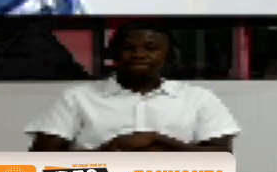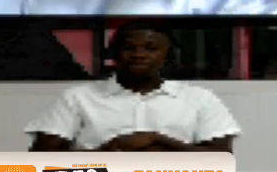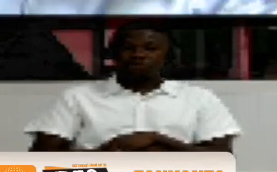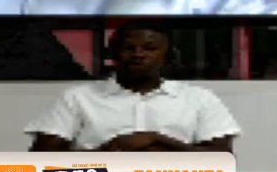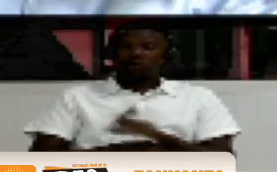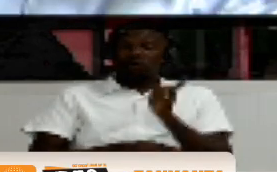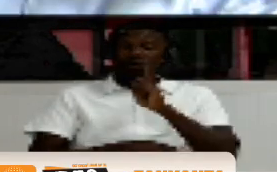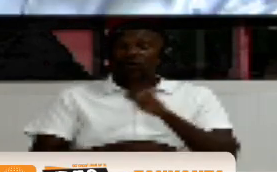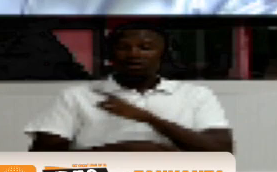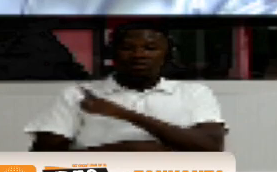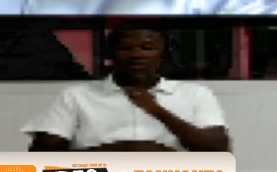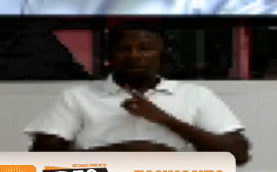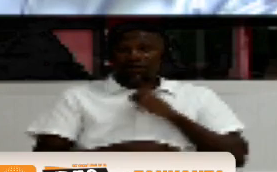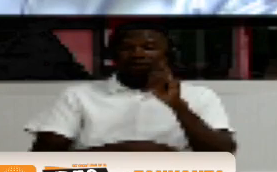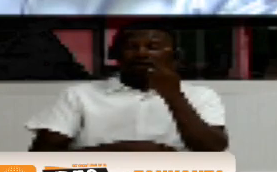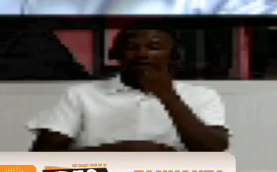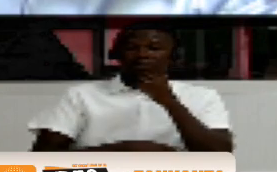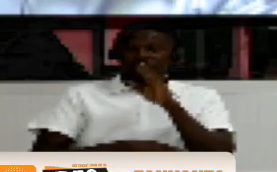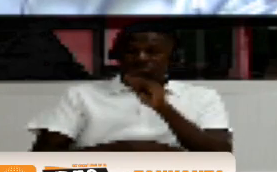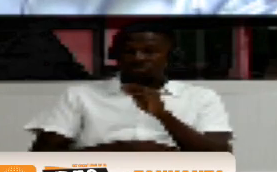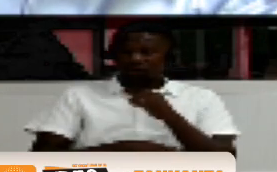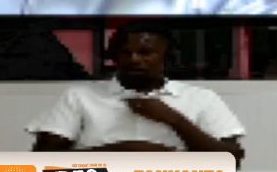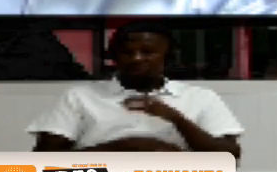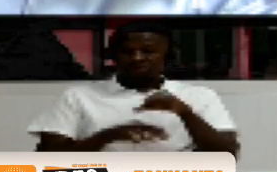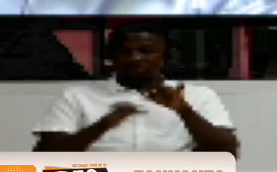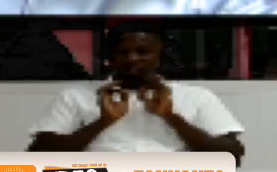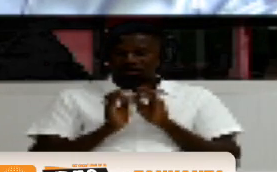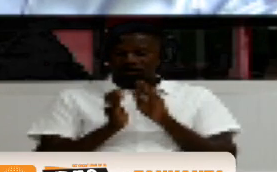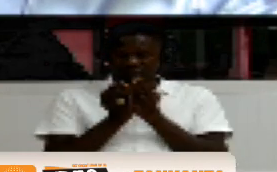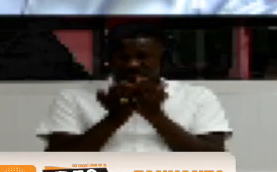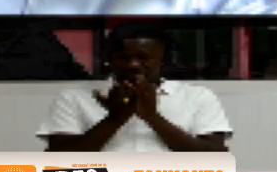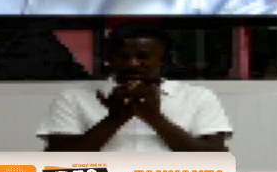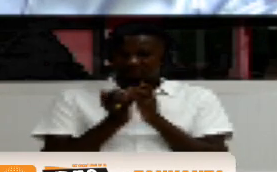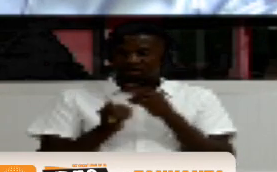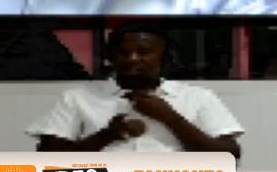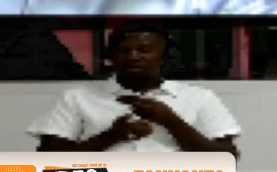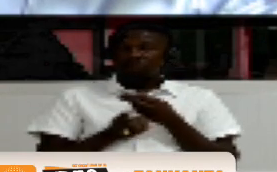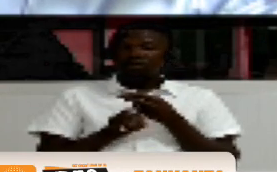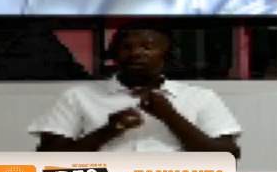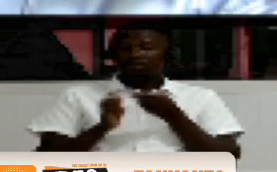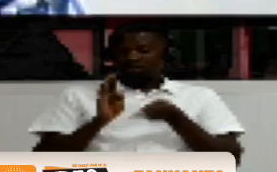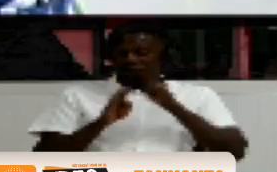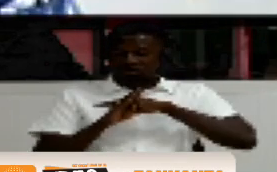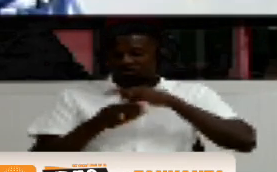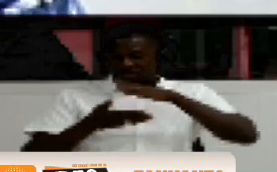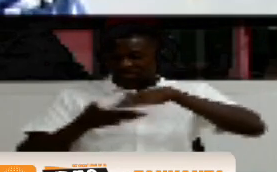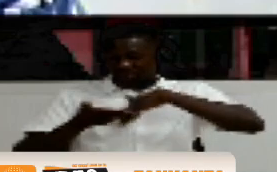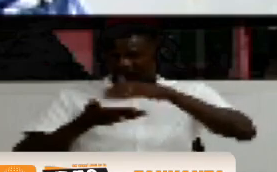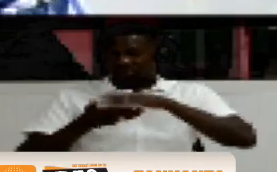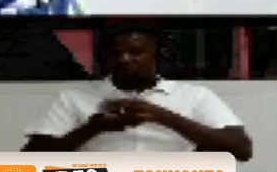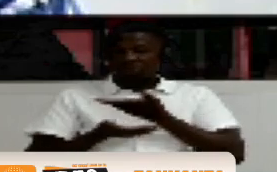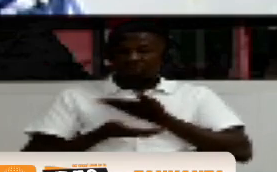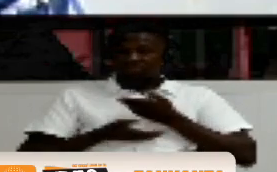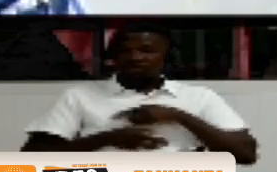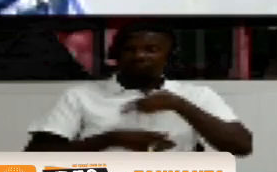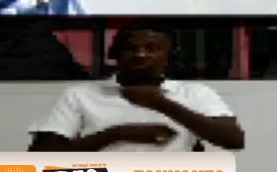What they first did was they take our passports and the medical reports that we get from